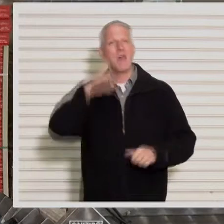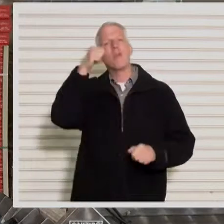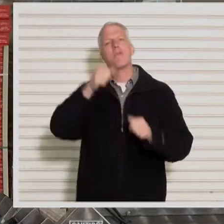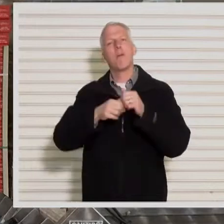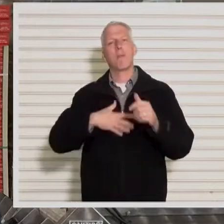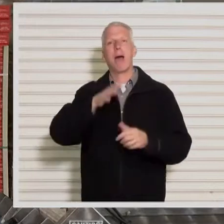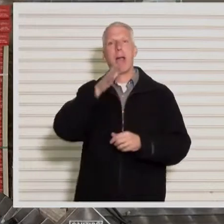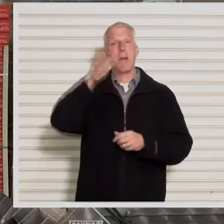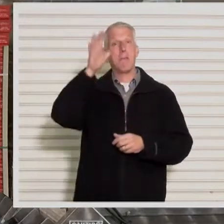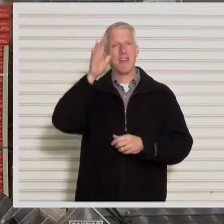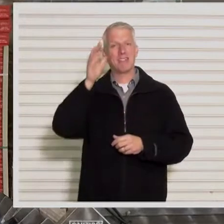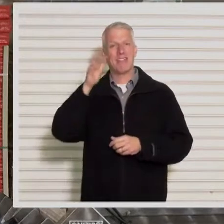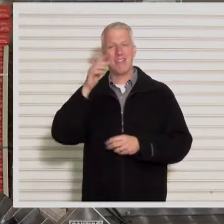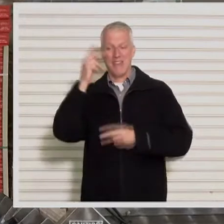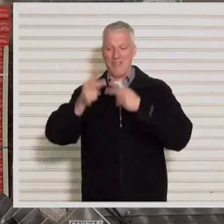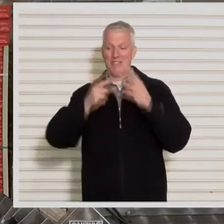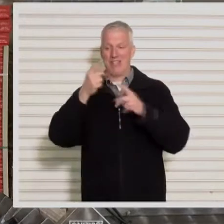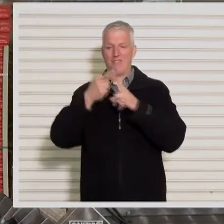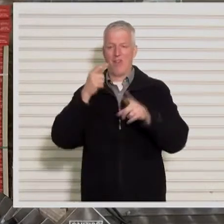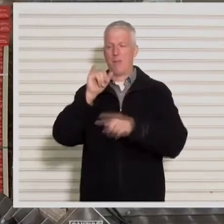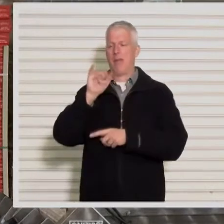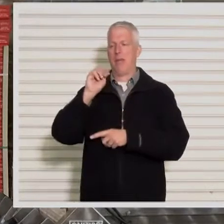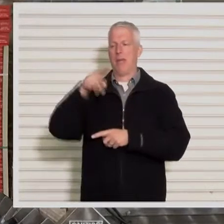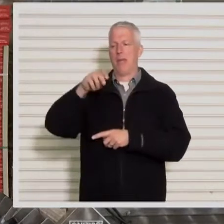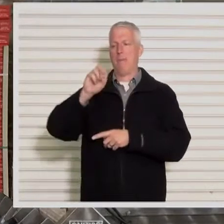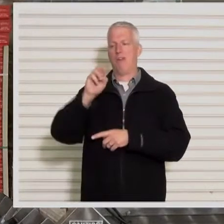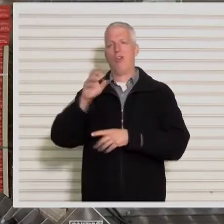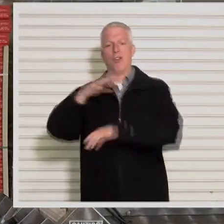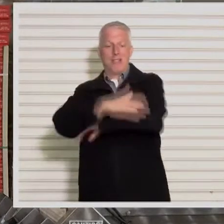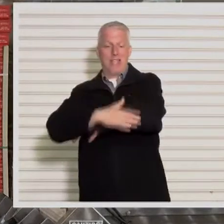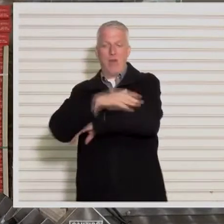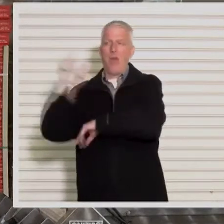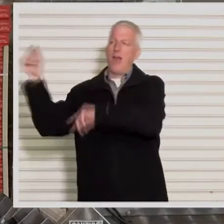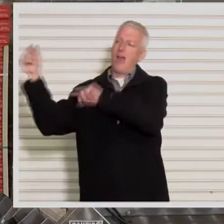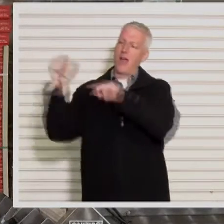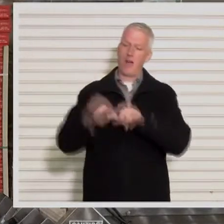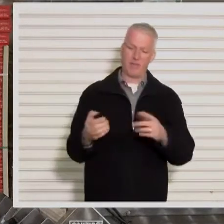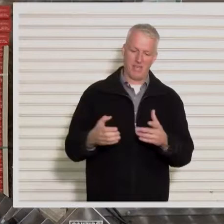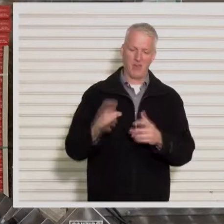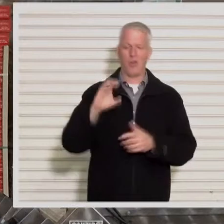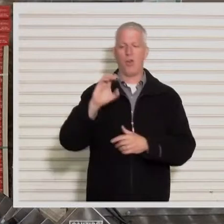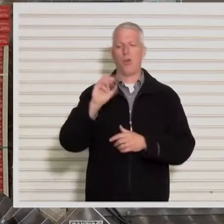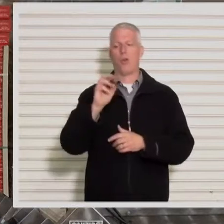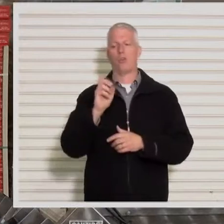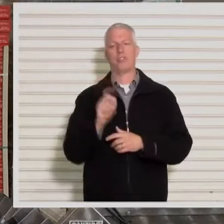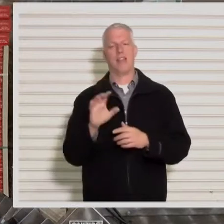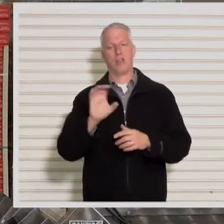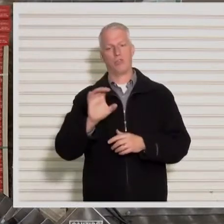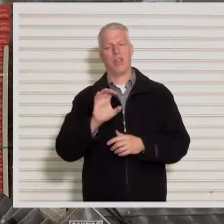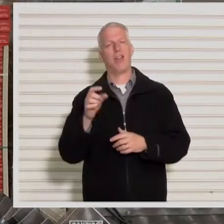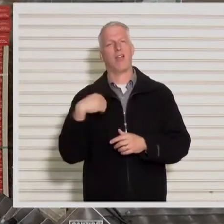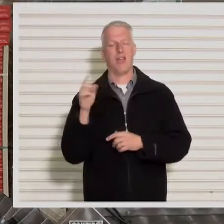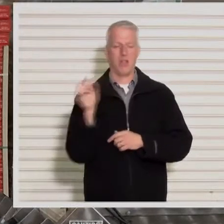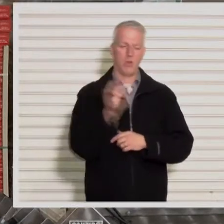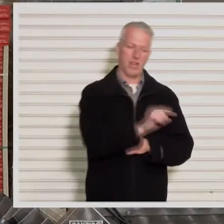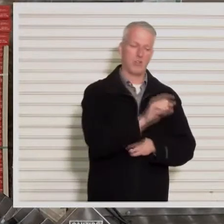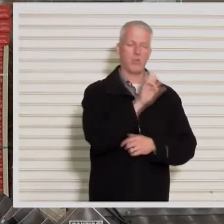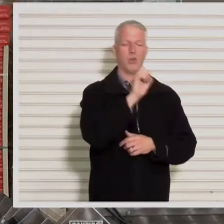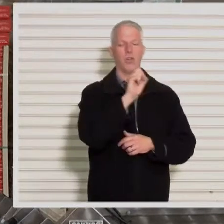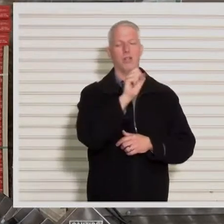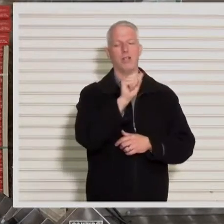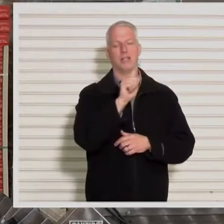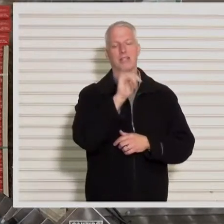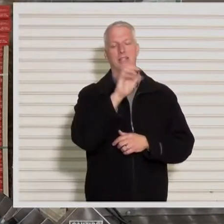traveling from Imperial County, starting in Hopeville, coming down to Coachella, going all the way down to the Salinas Valley, the